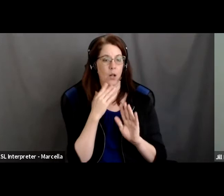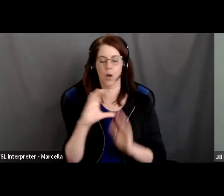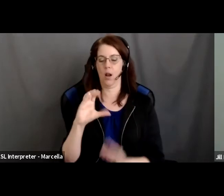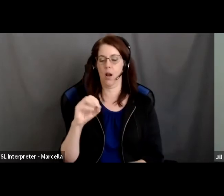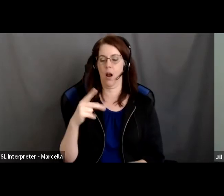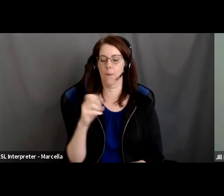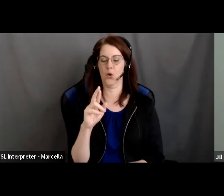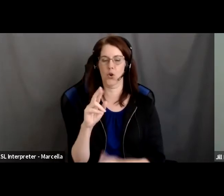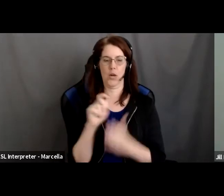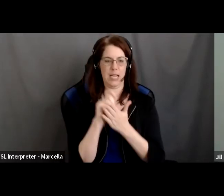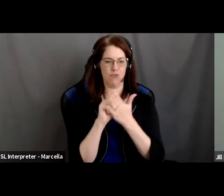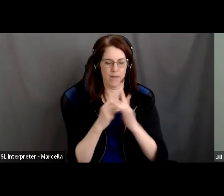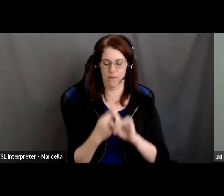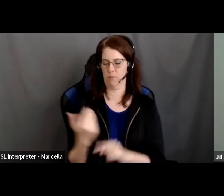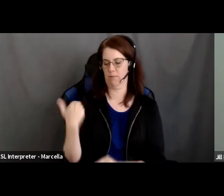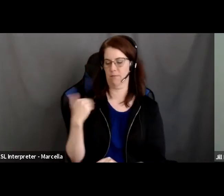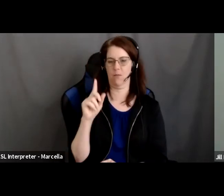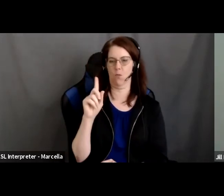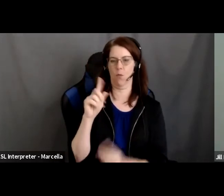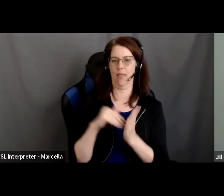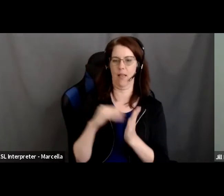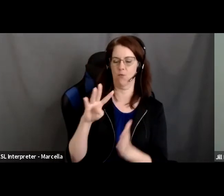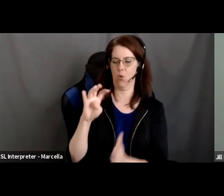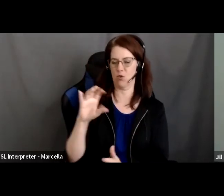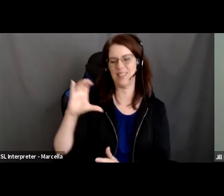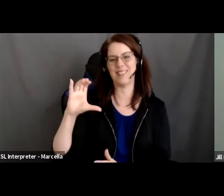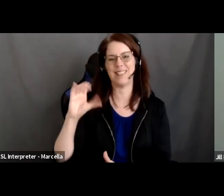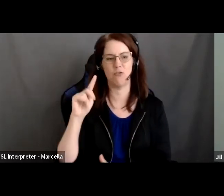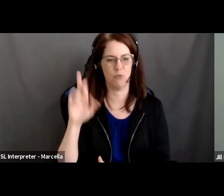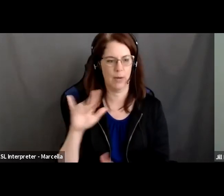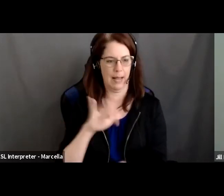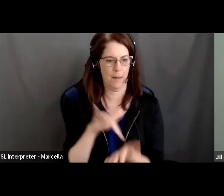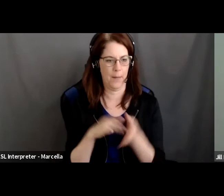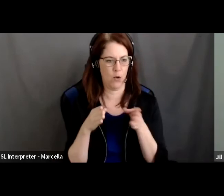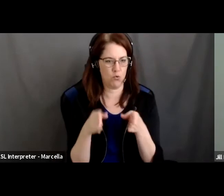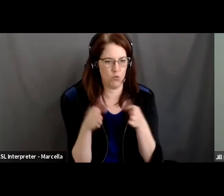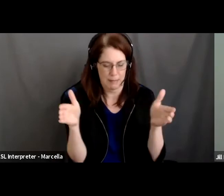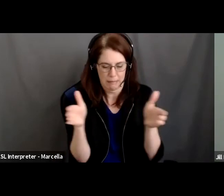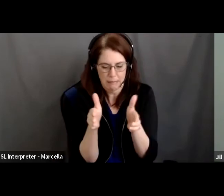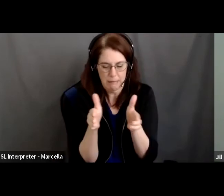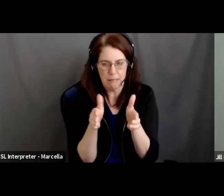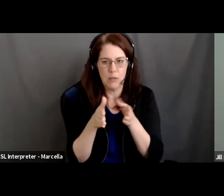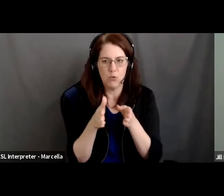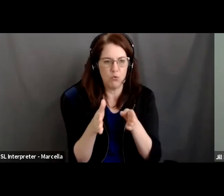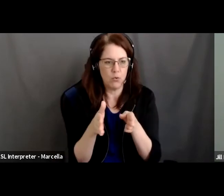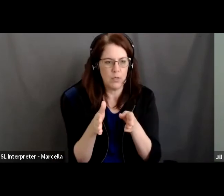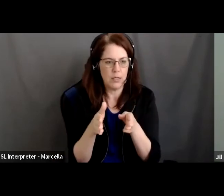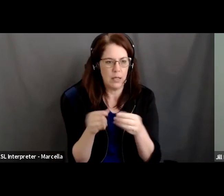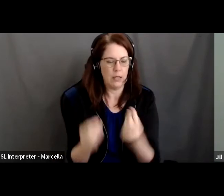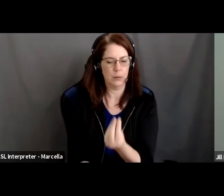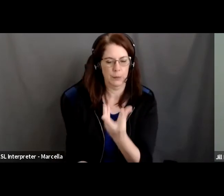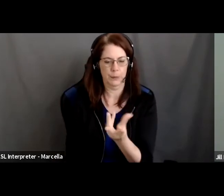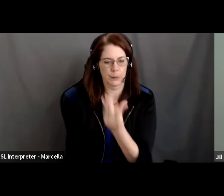engraving from the 14th century. In the middle of this street, it's a close quarters street. There's a brazier